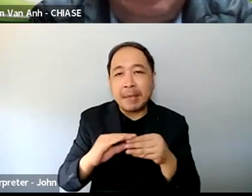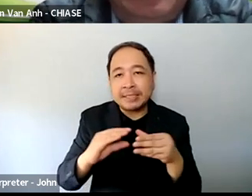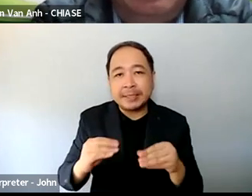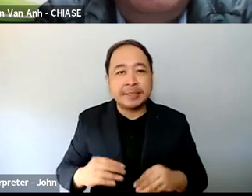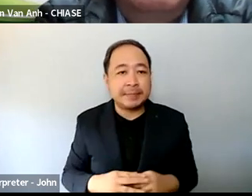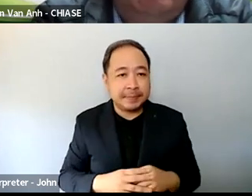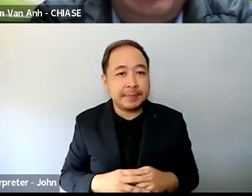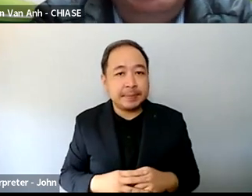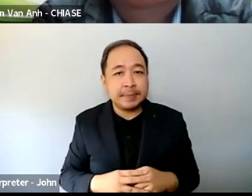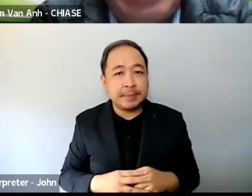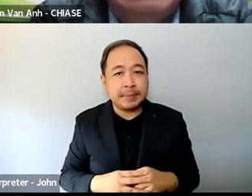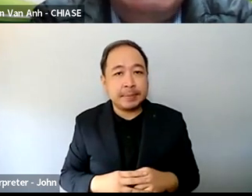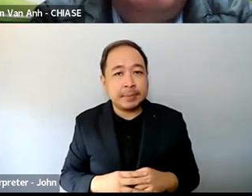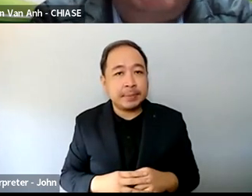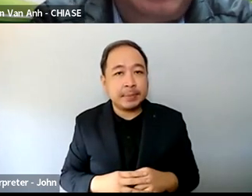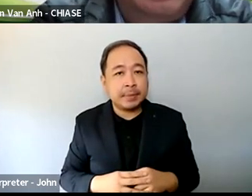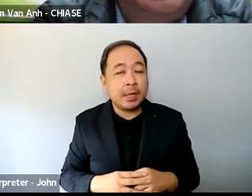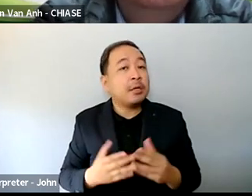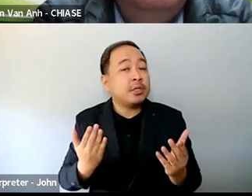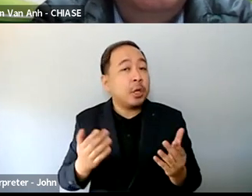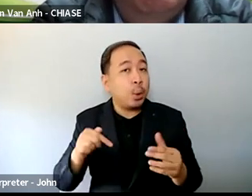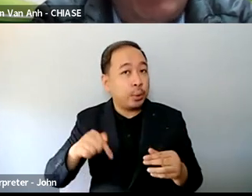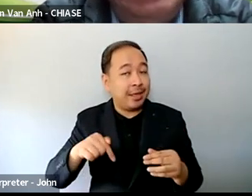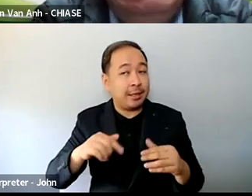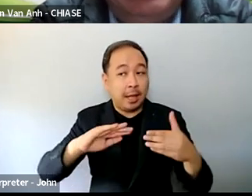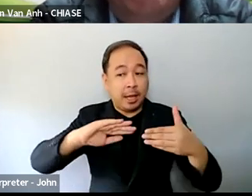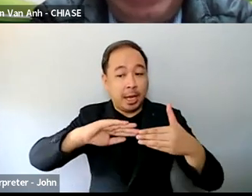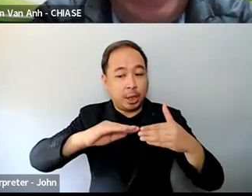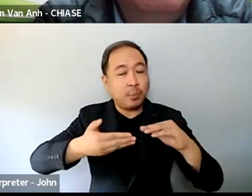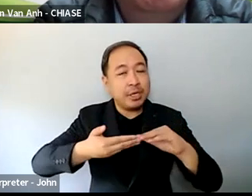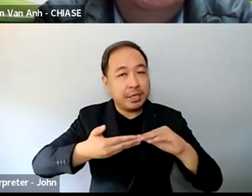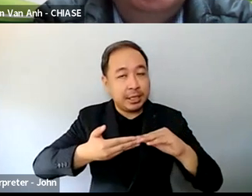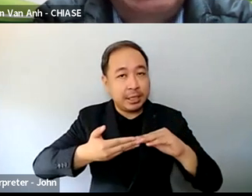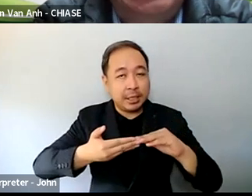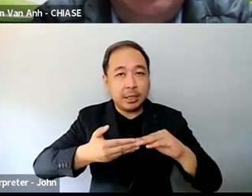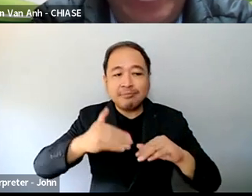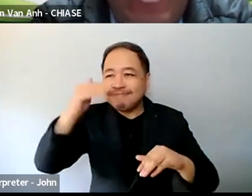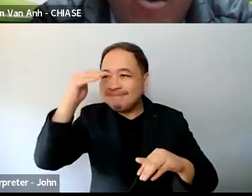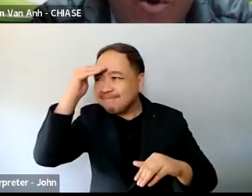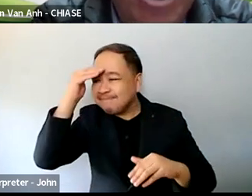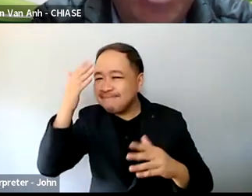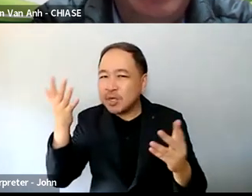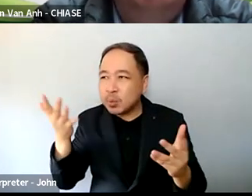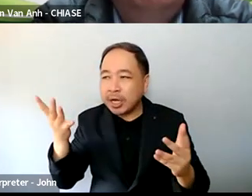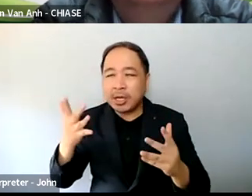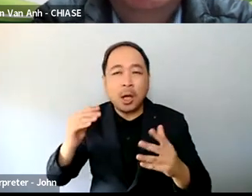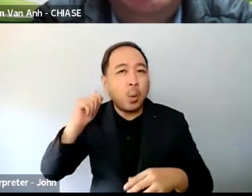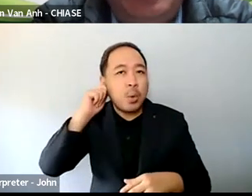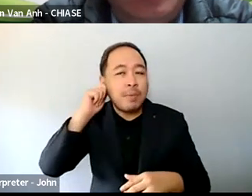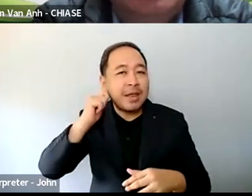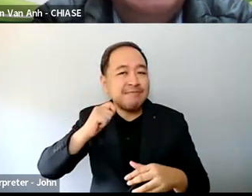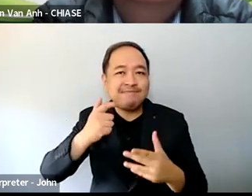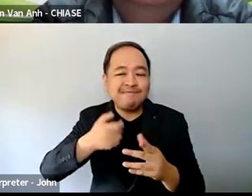our community, we need to identify a woman champion who can lead in the community